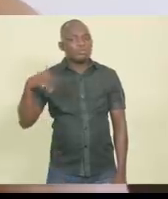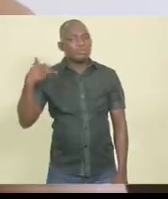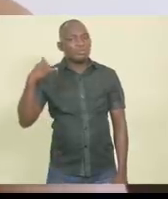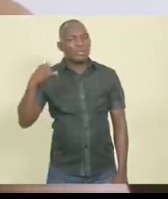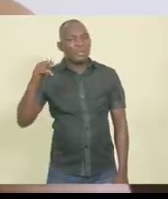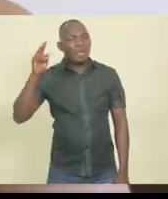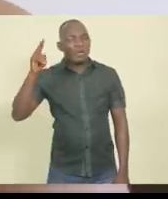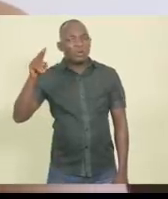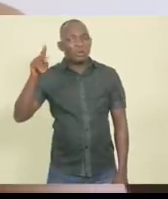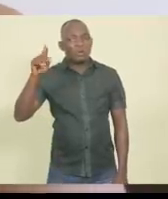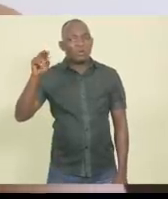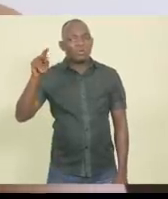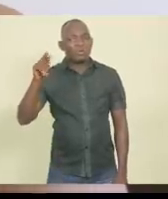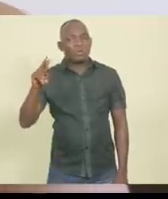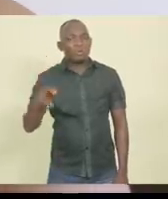hello, Koko.